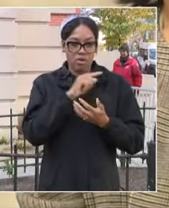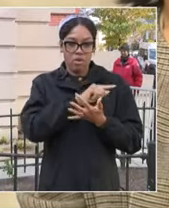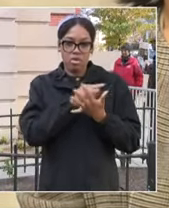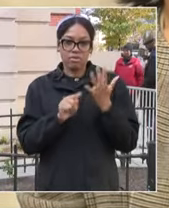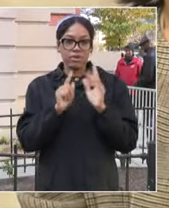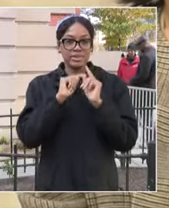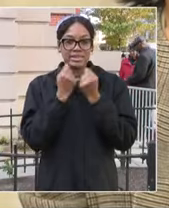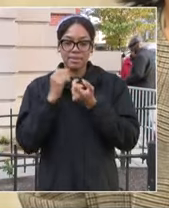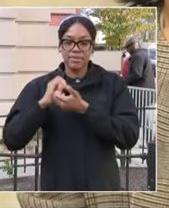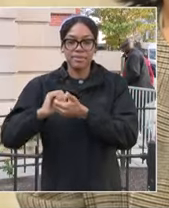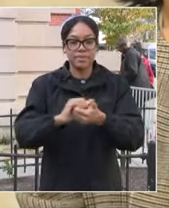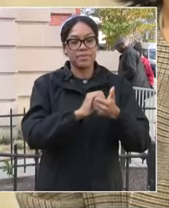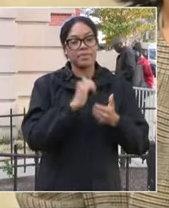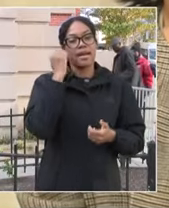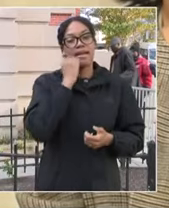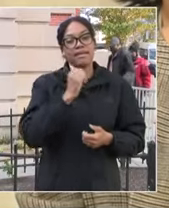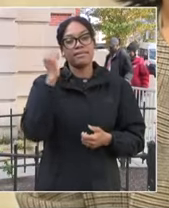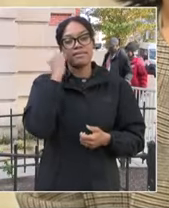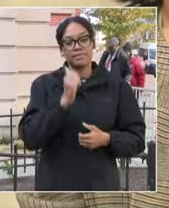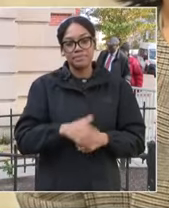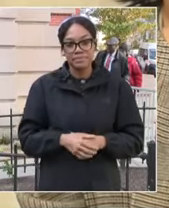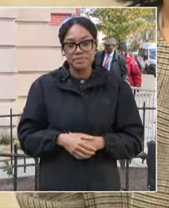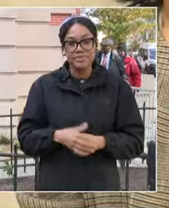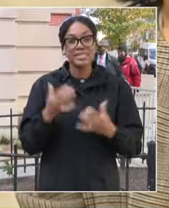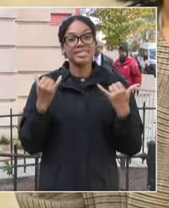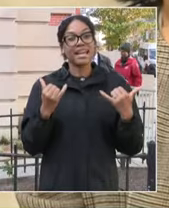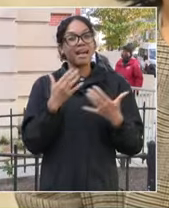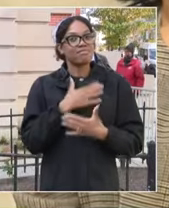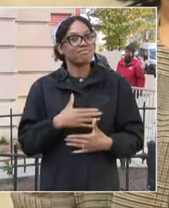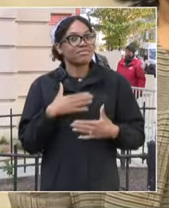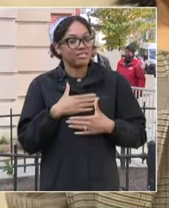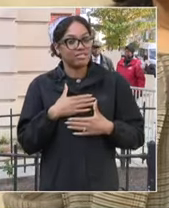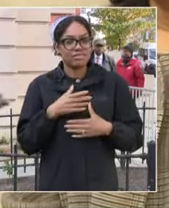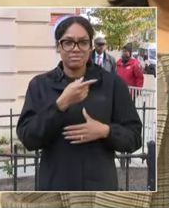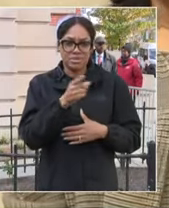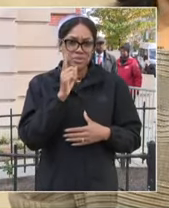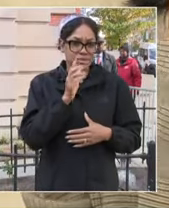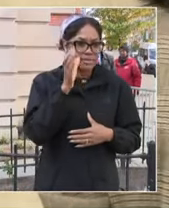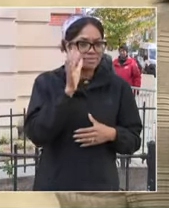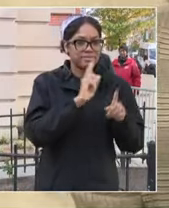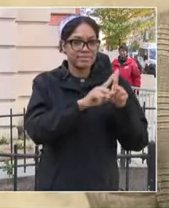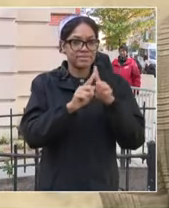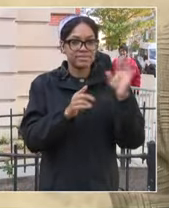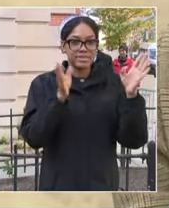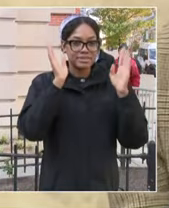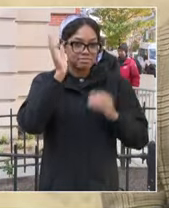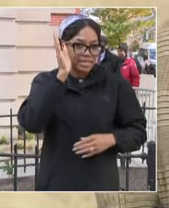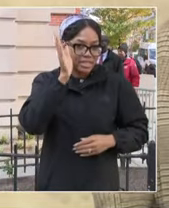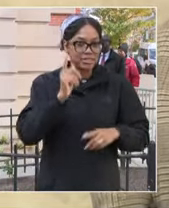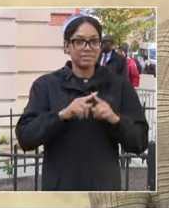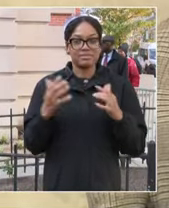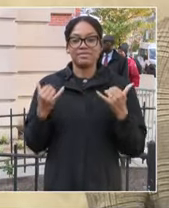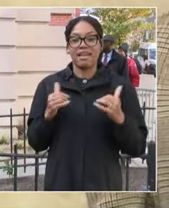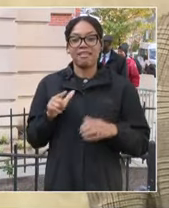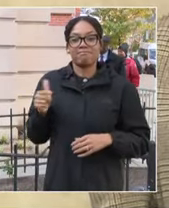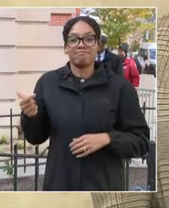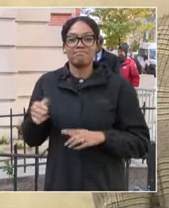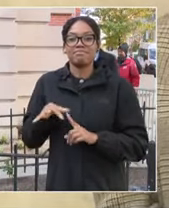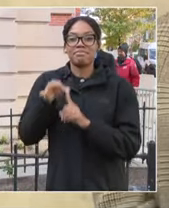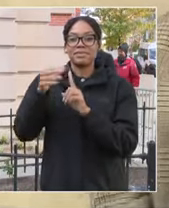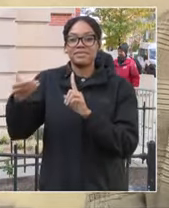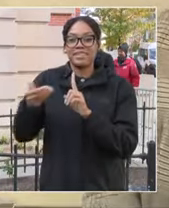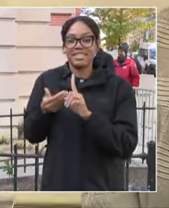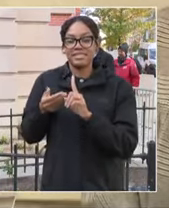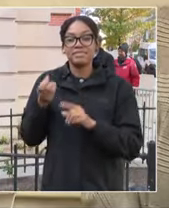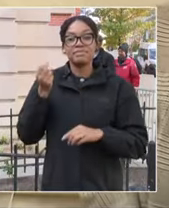my pleasure to let you know that you're going to hear from many folks today, but I get to introduce a very special guest. This individual has actually been